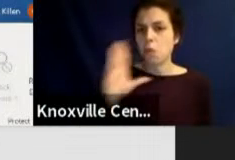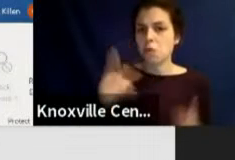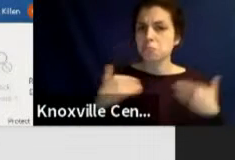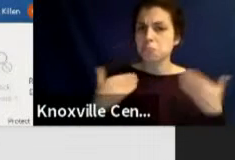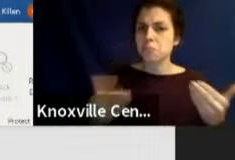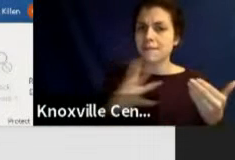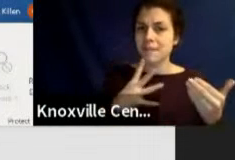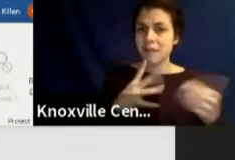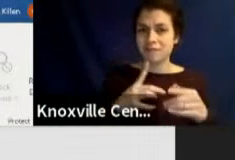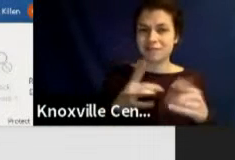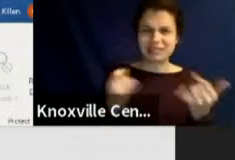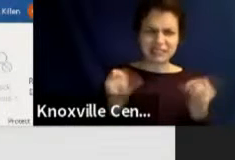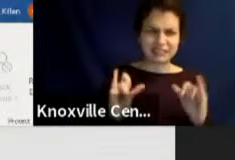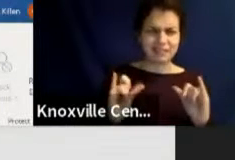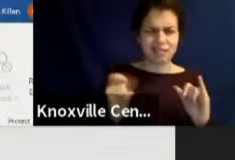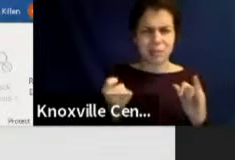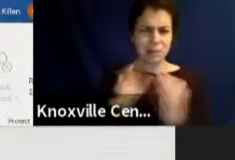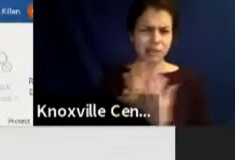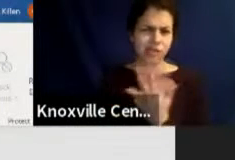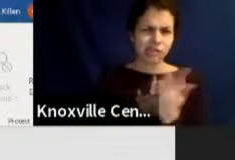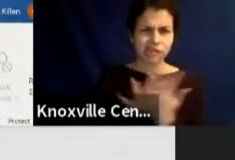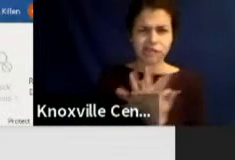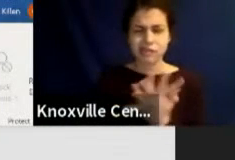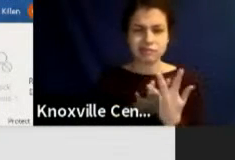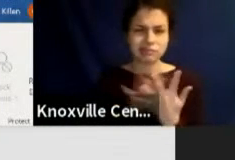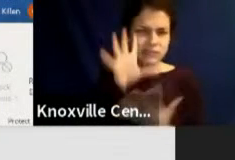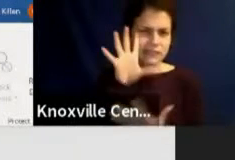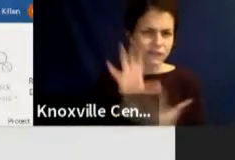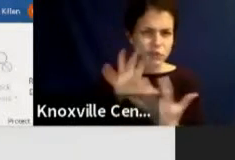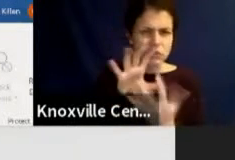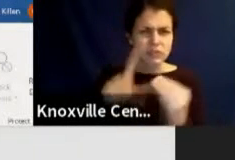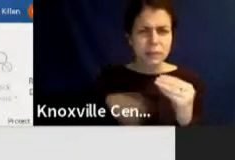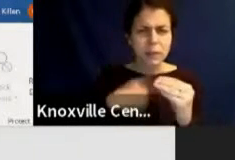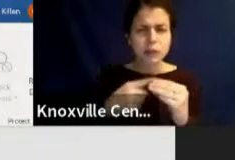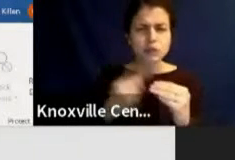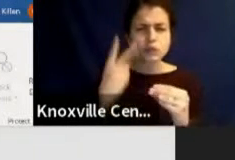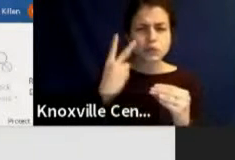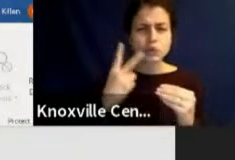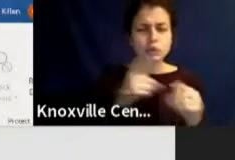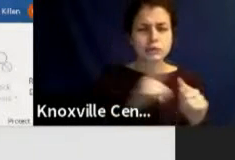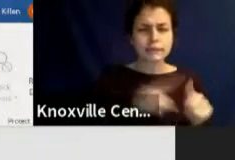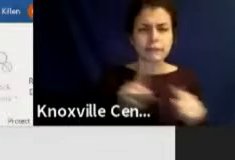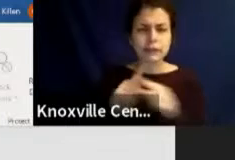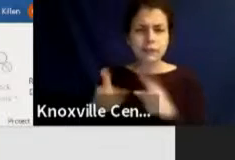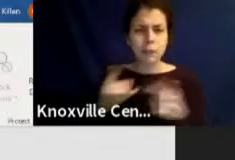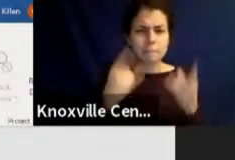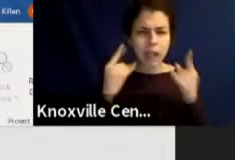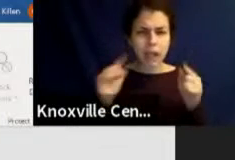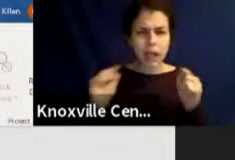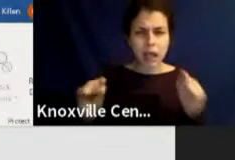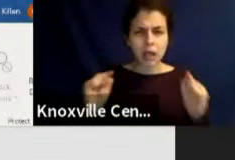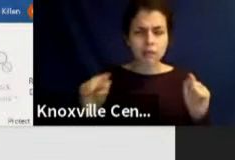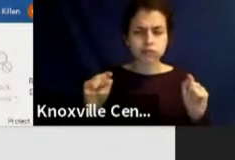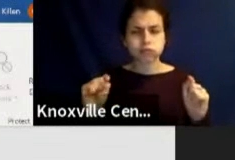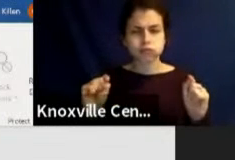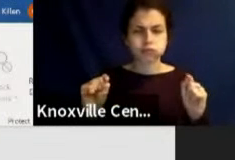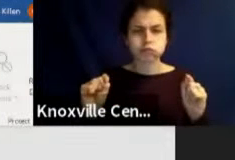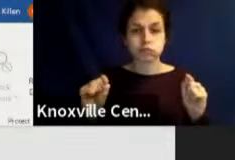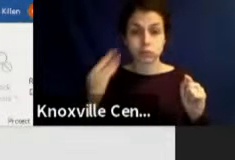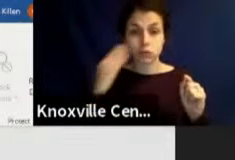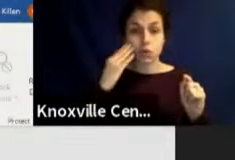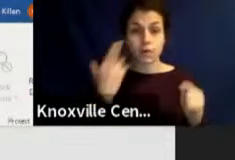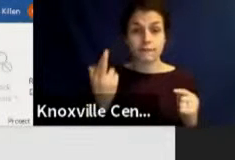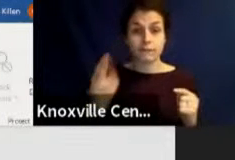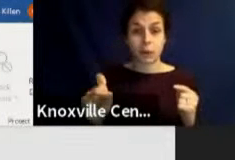it's still a little confusing about the two different kinds of masks to me. I know the pharmacy